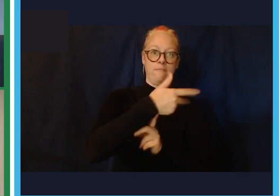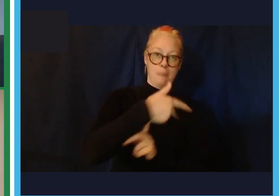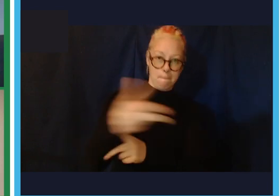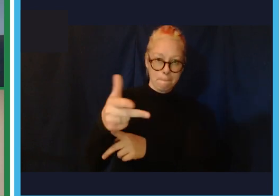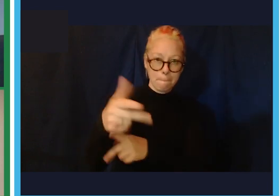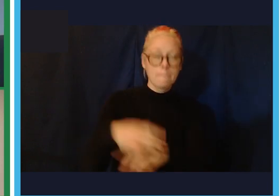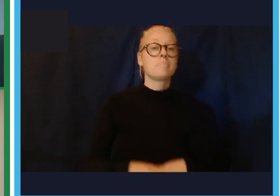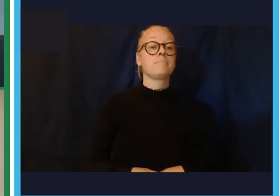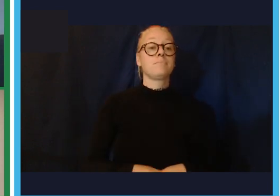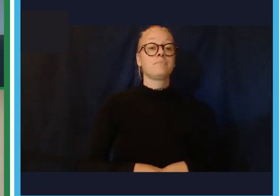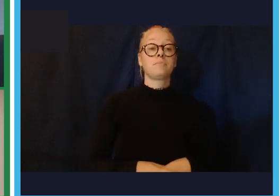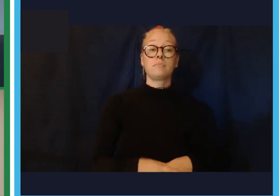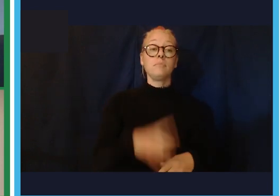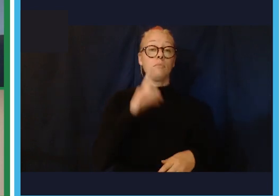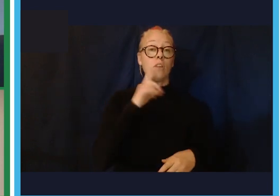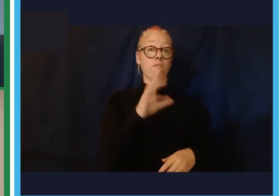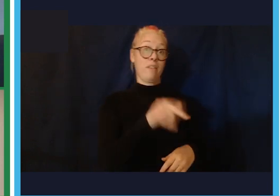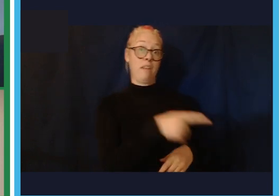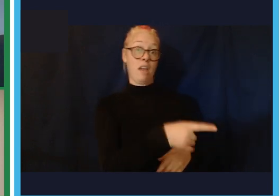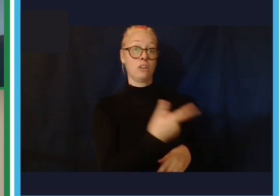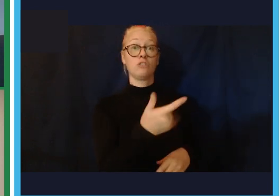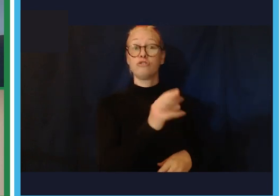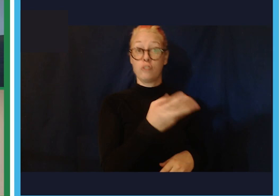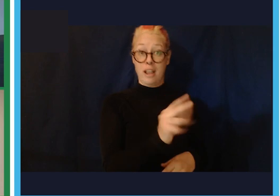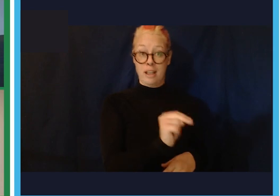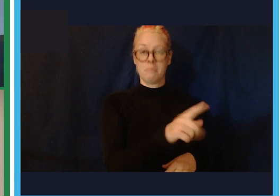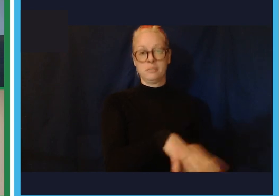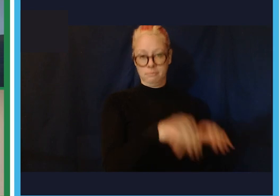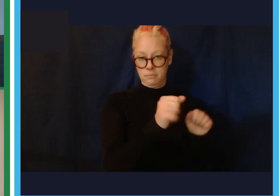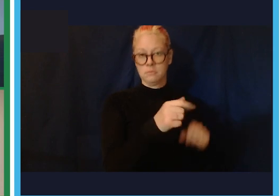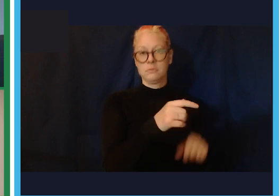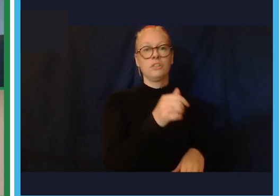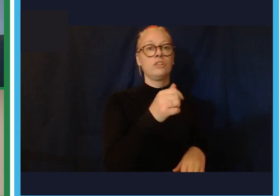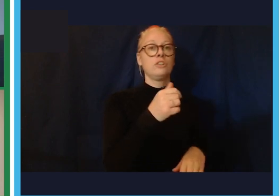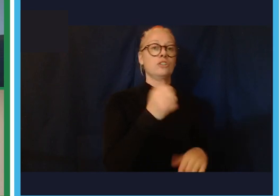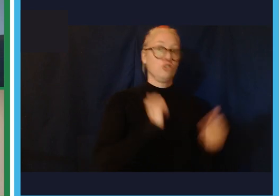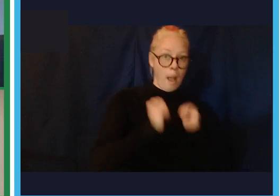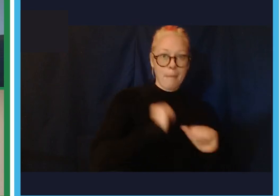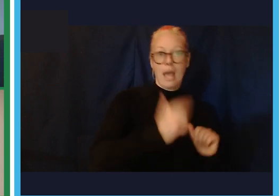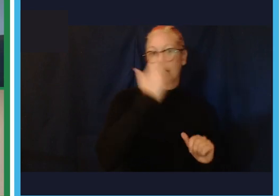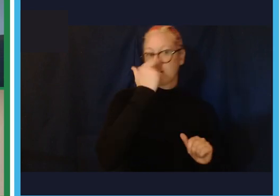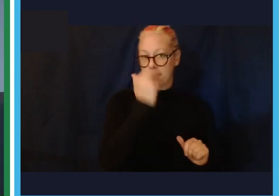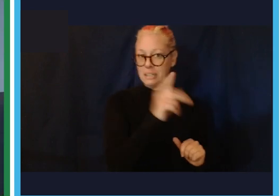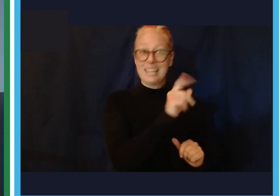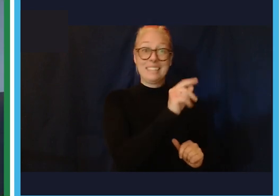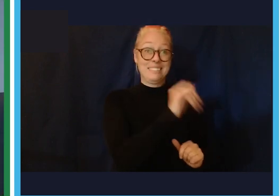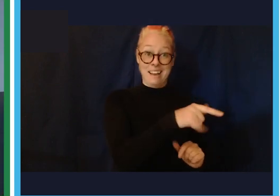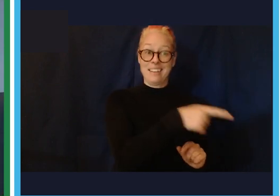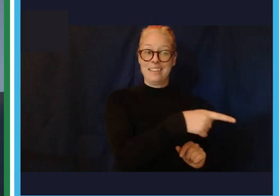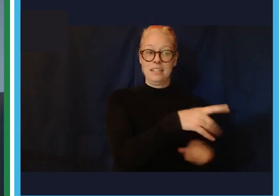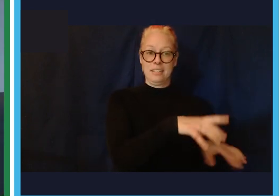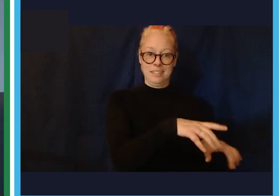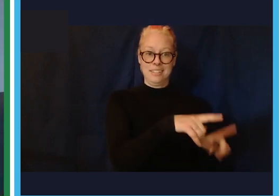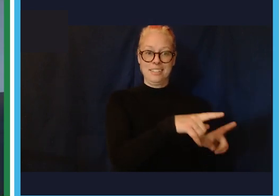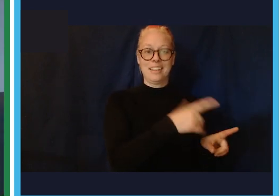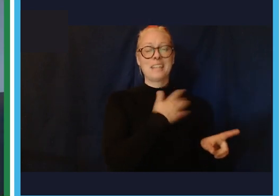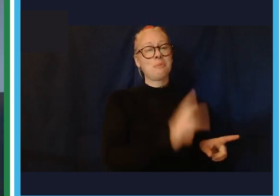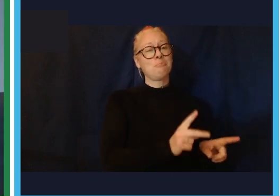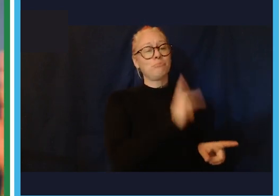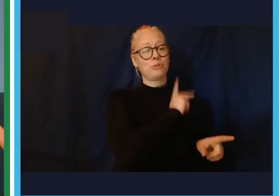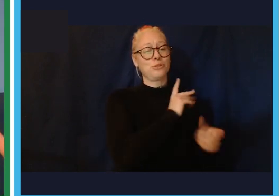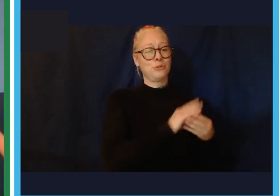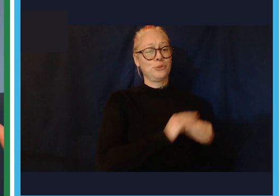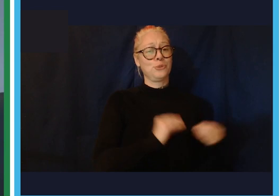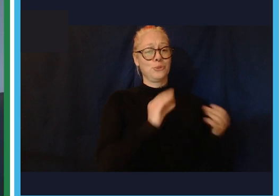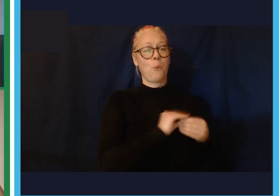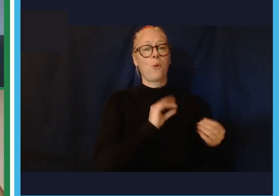story about his grandmother that is a beautiful love story from when they were 14 years